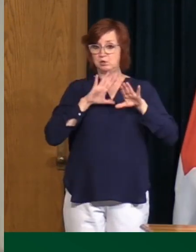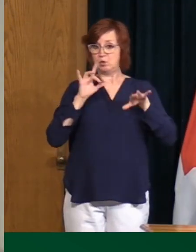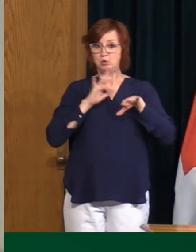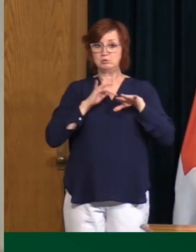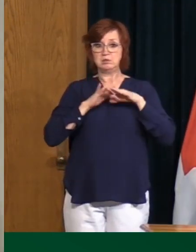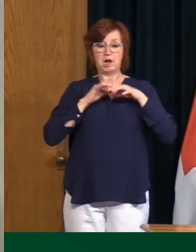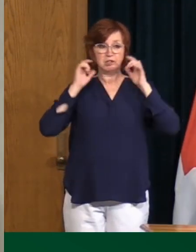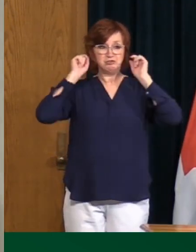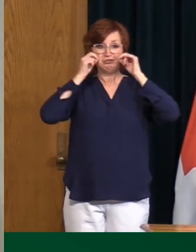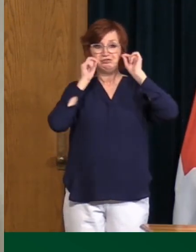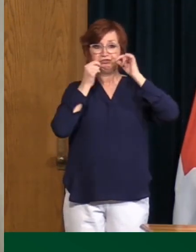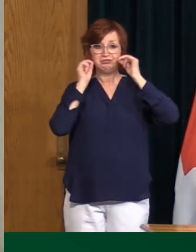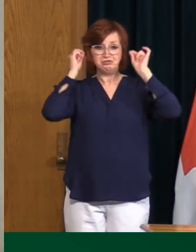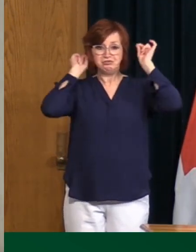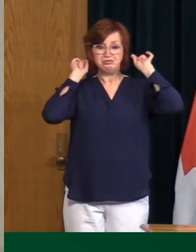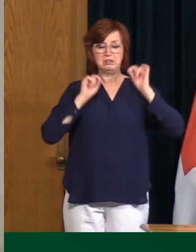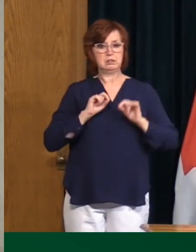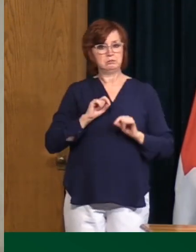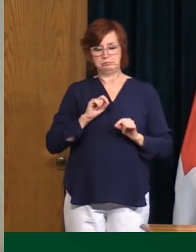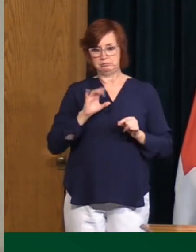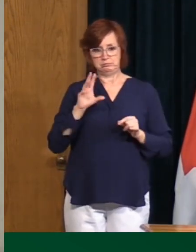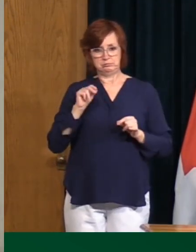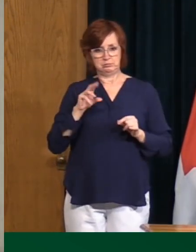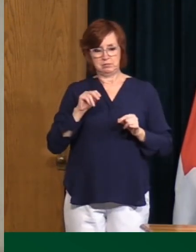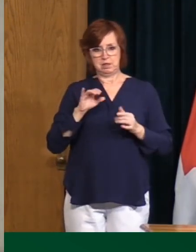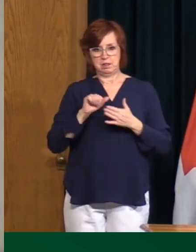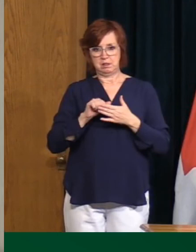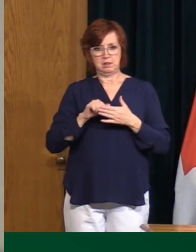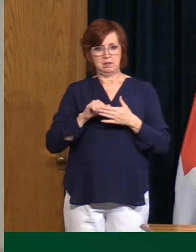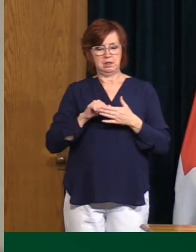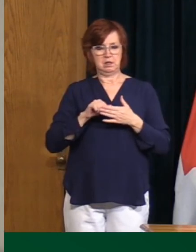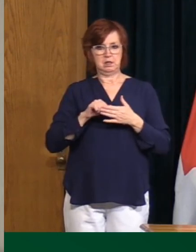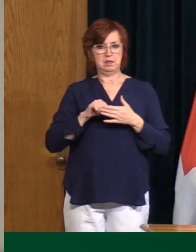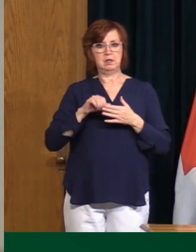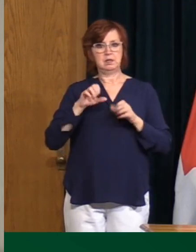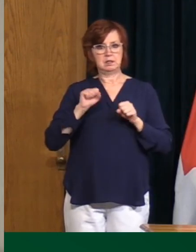about those things, that can be problematic